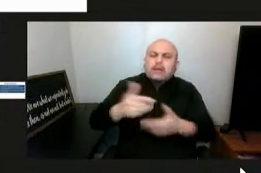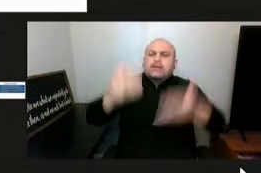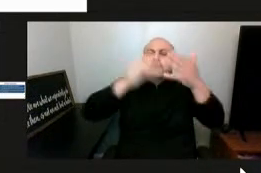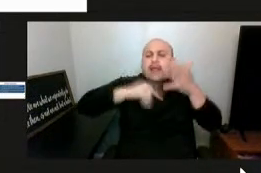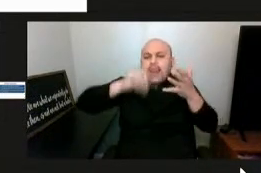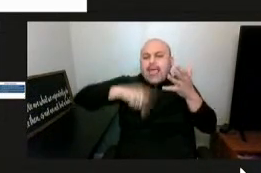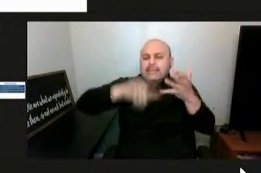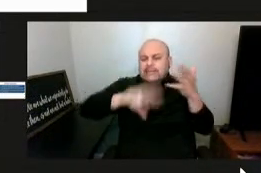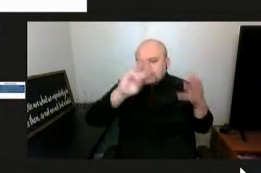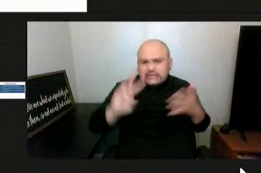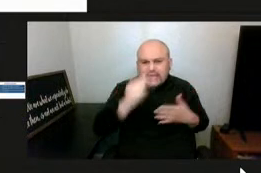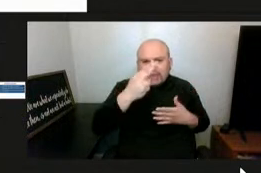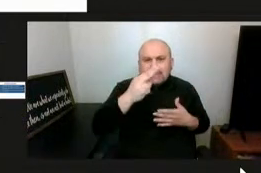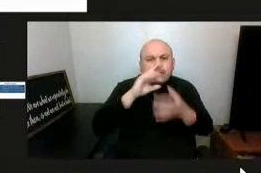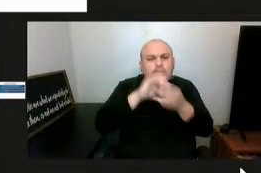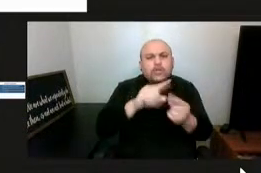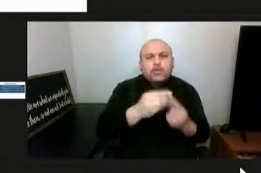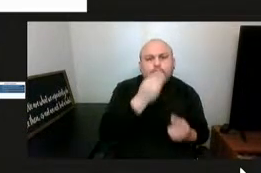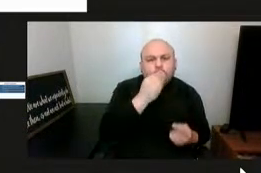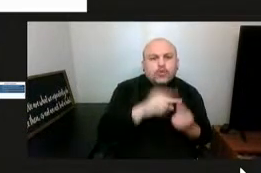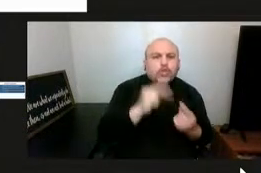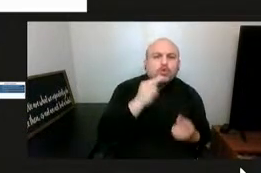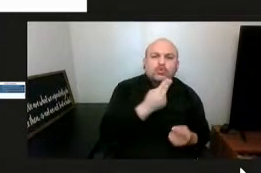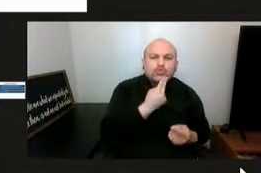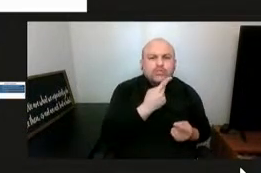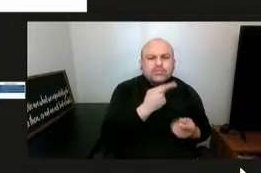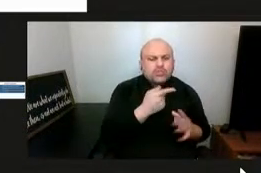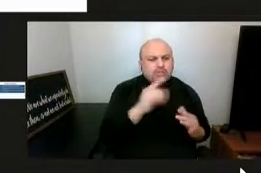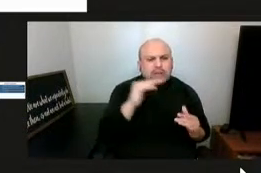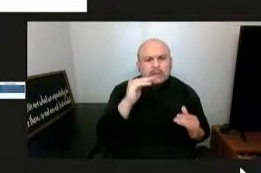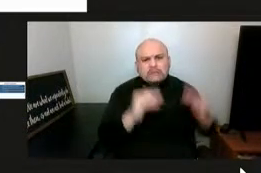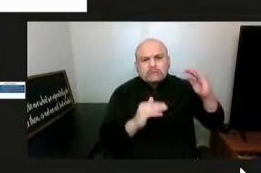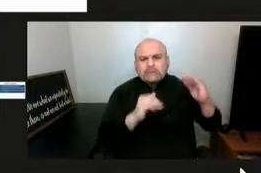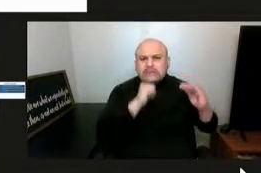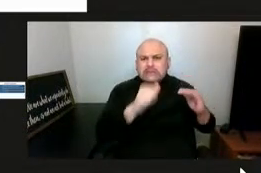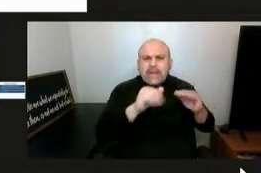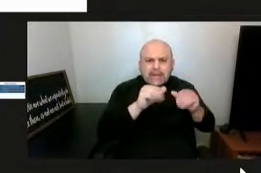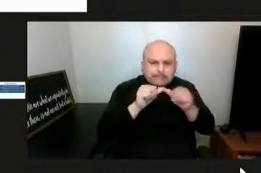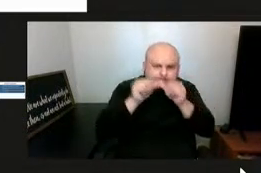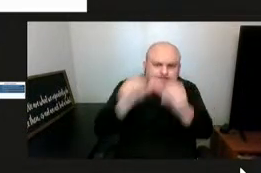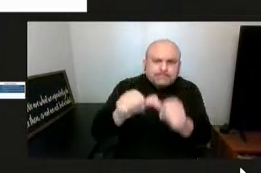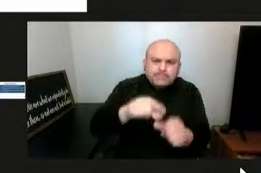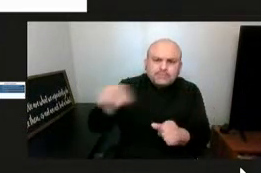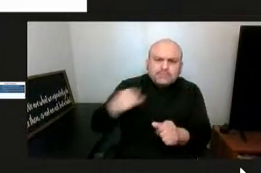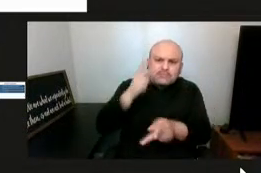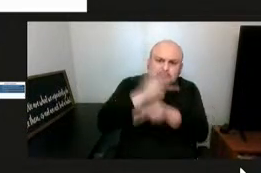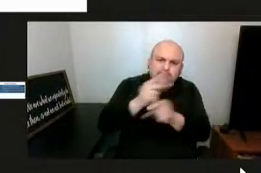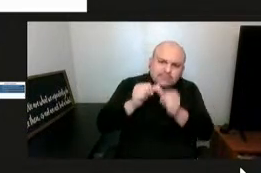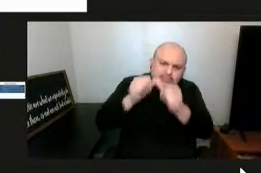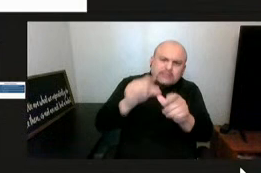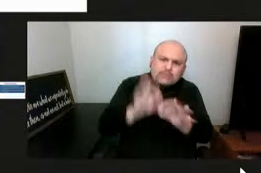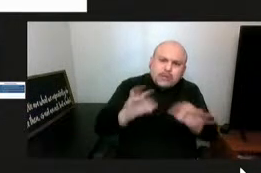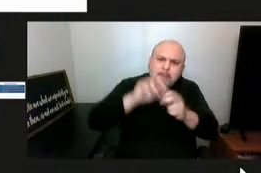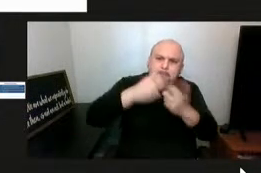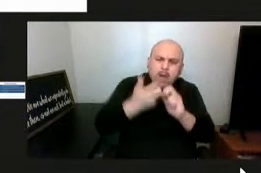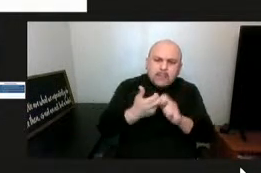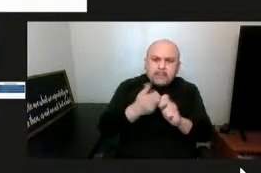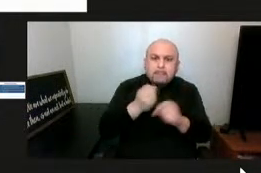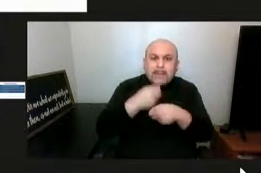speaks to food and nutrition insecurity and its impact on mental and behavioral health.